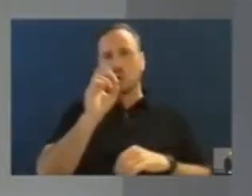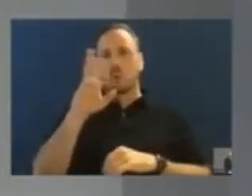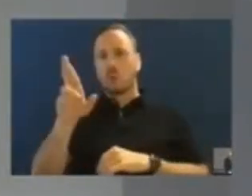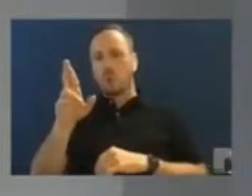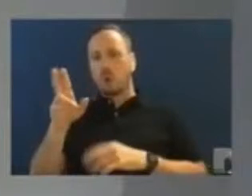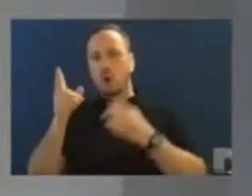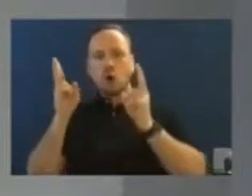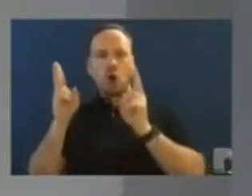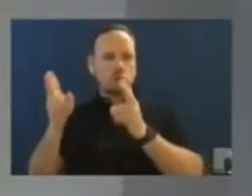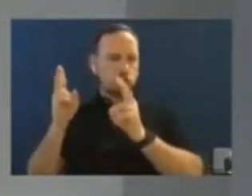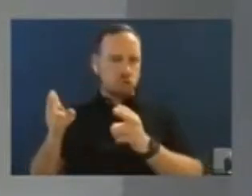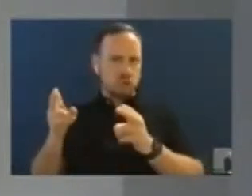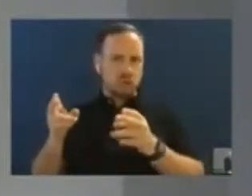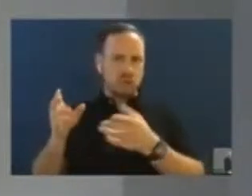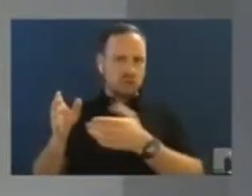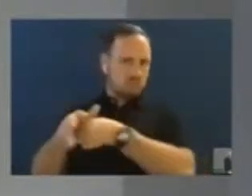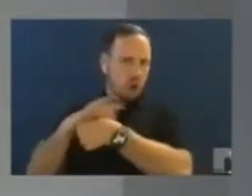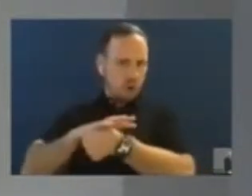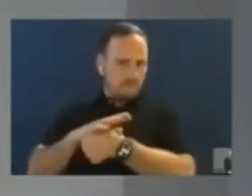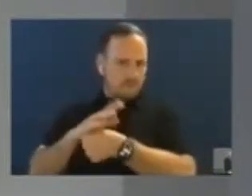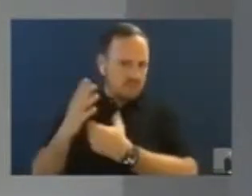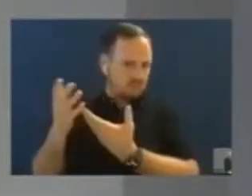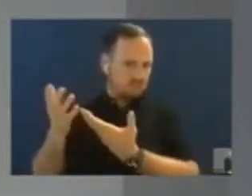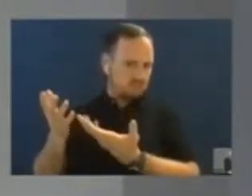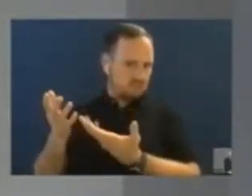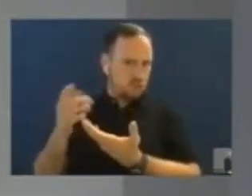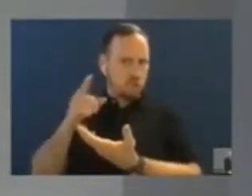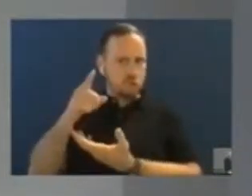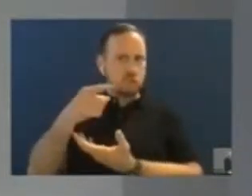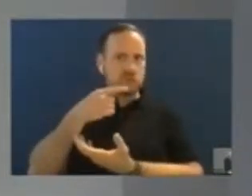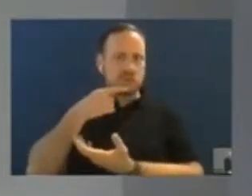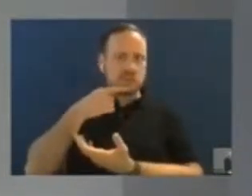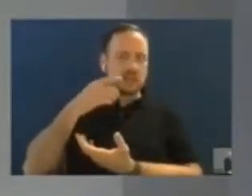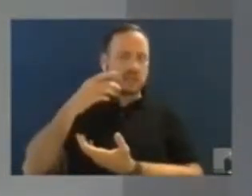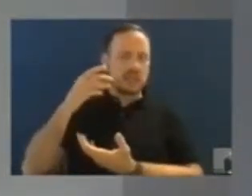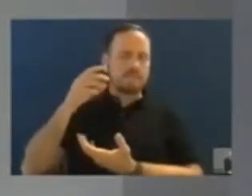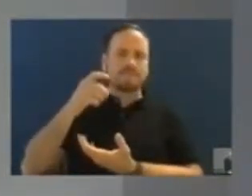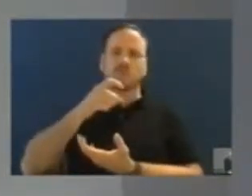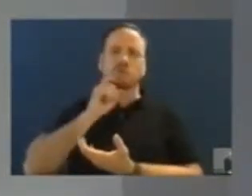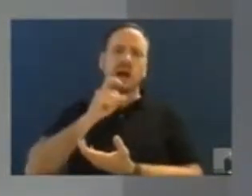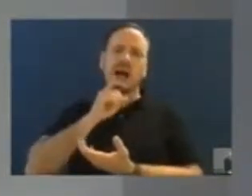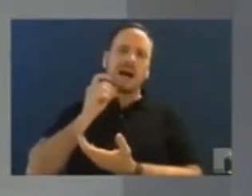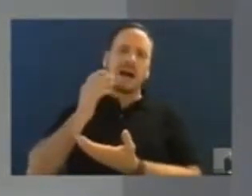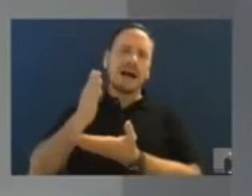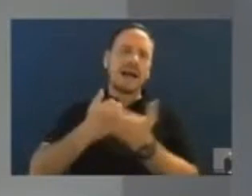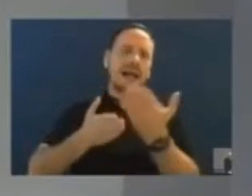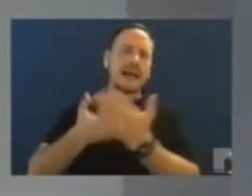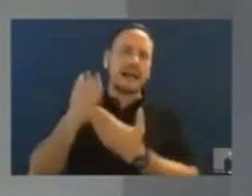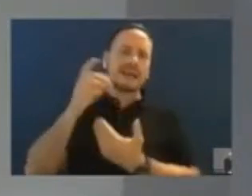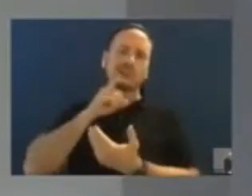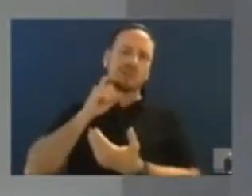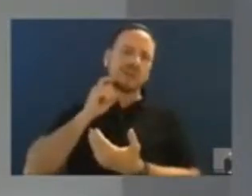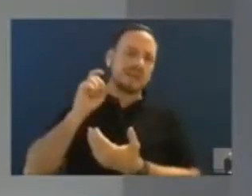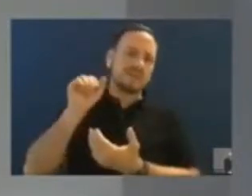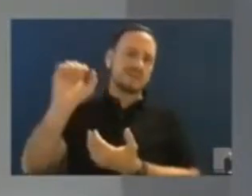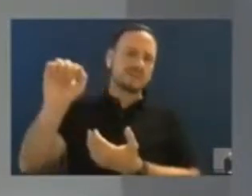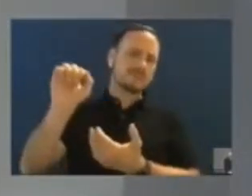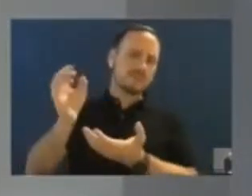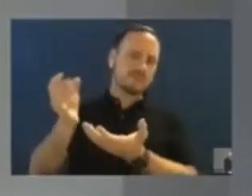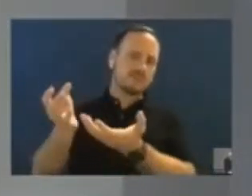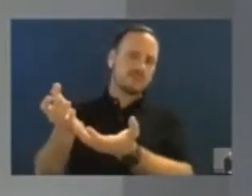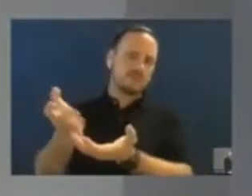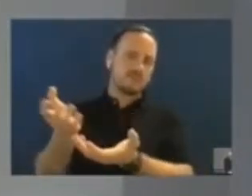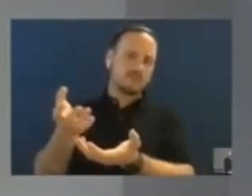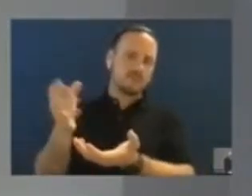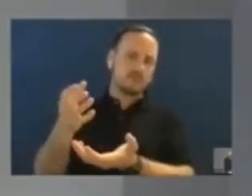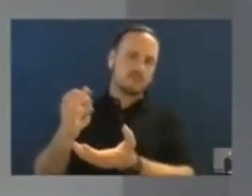items. And then you used an example of a hair dryer, or not a hair dryer, sorry, a hand dryer. Yes. So from that perspective, that